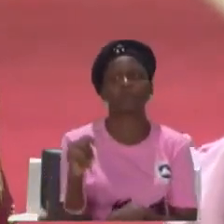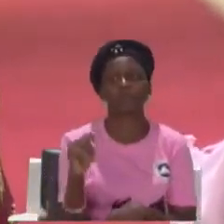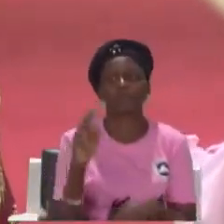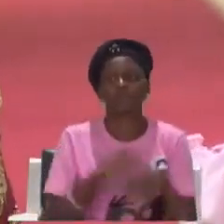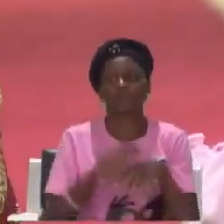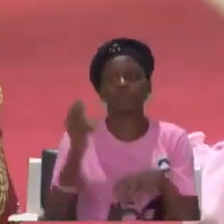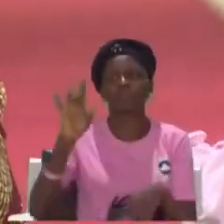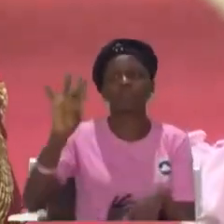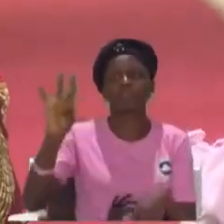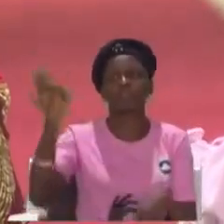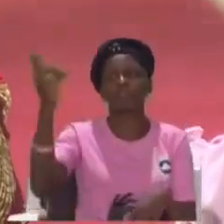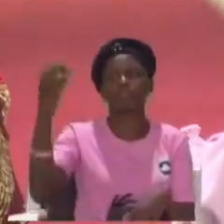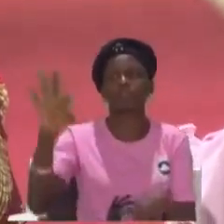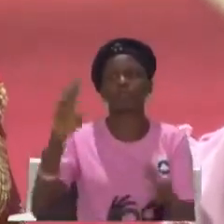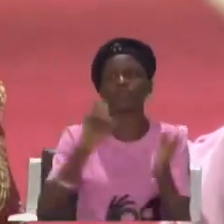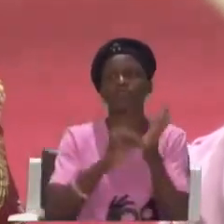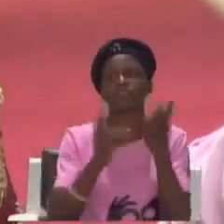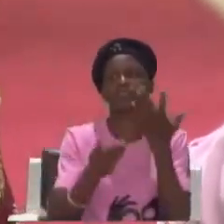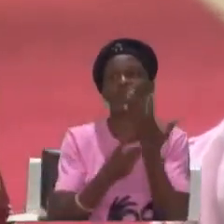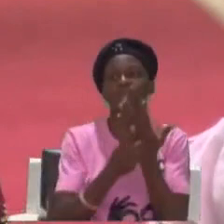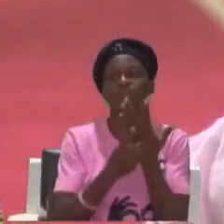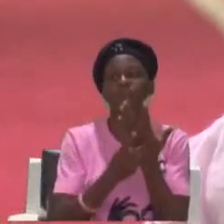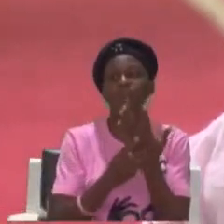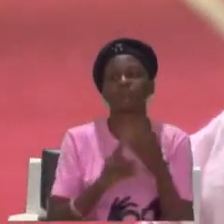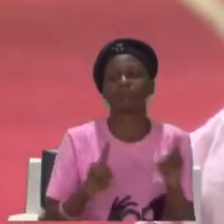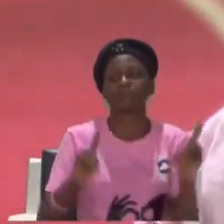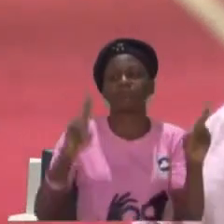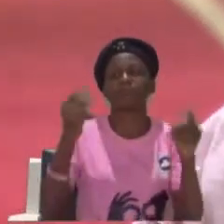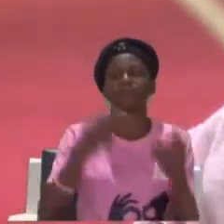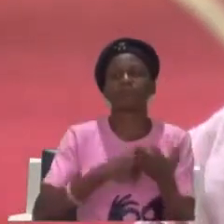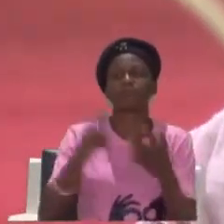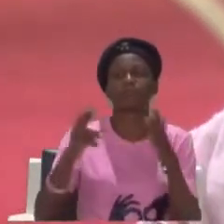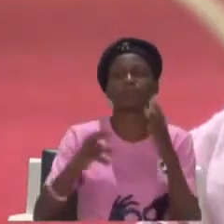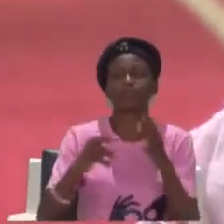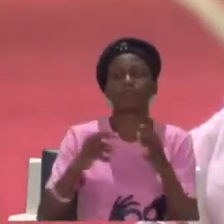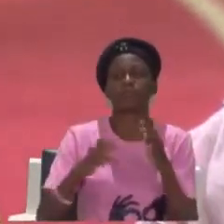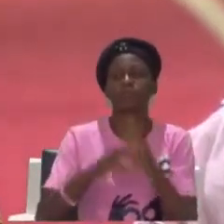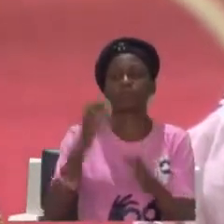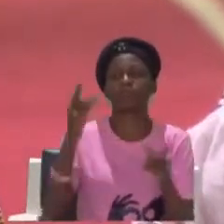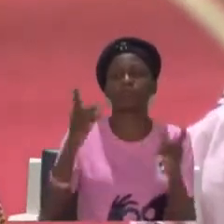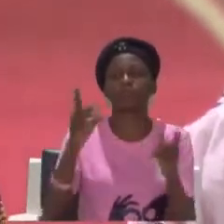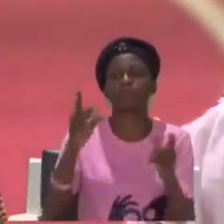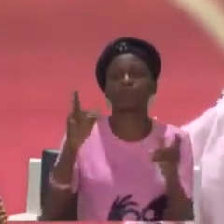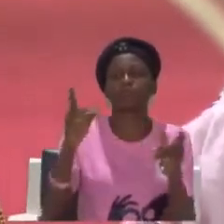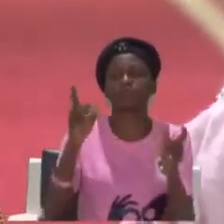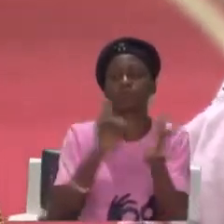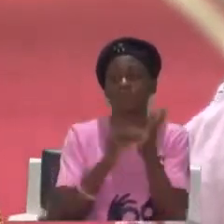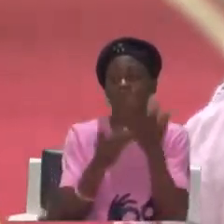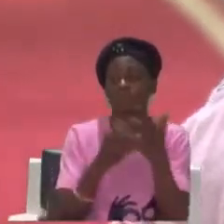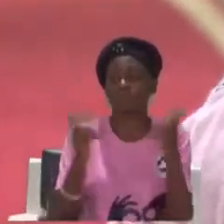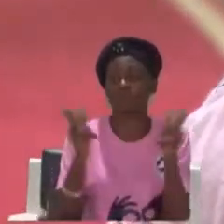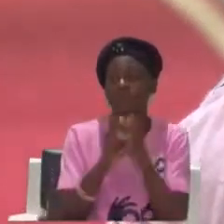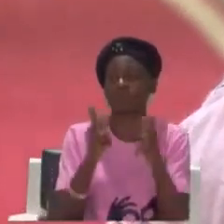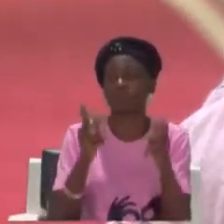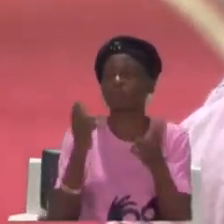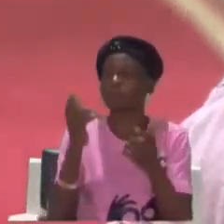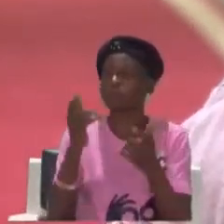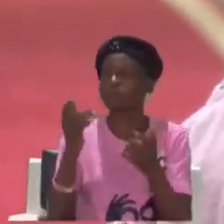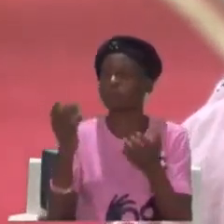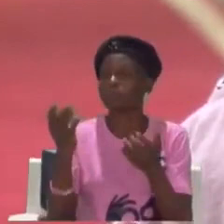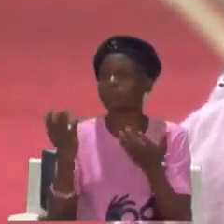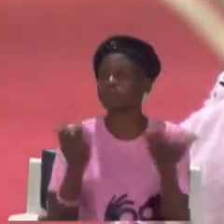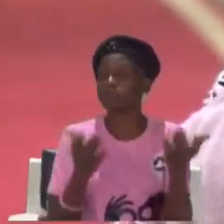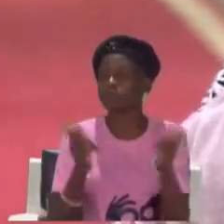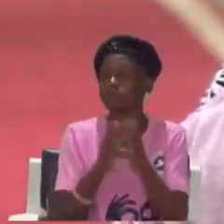On the 8th of December, while the Holy Ghost Congress of the Holy Ghost service of the Holy